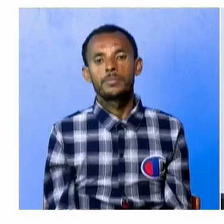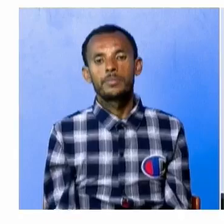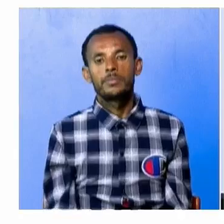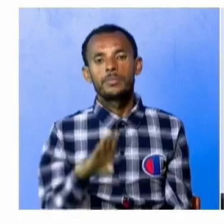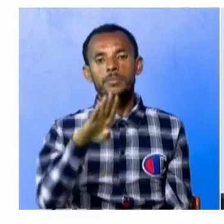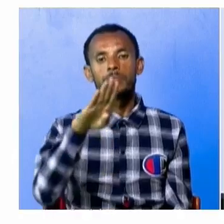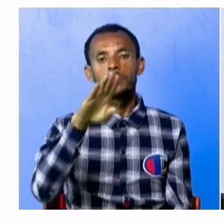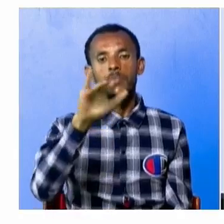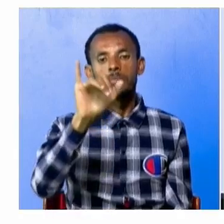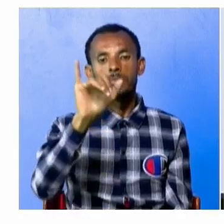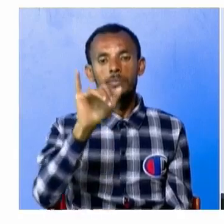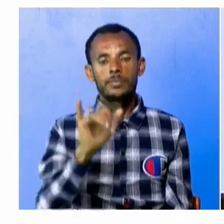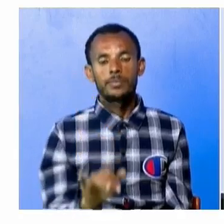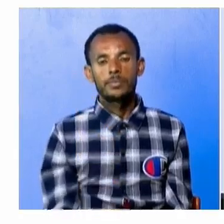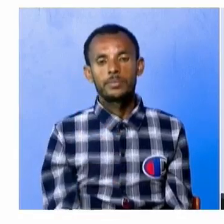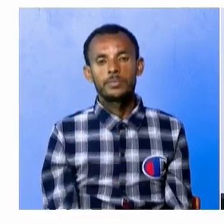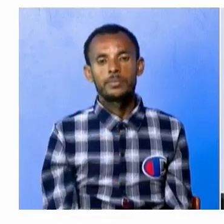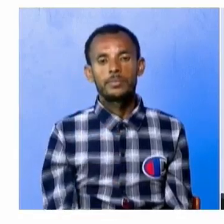by